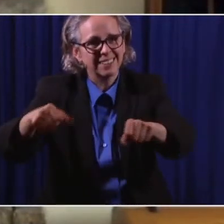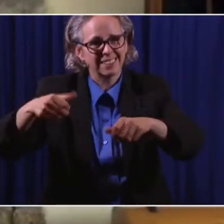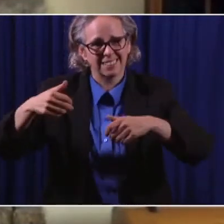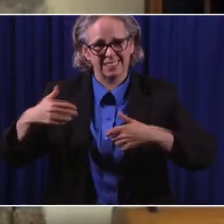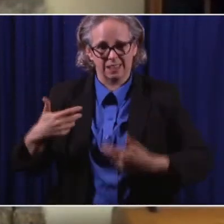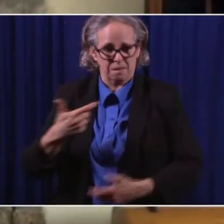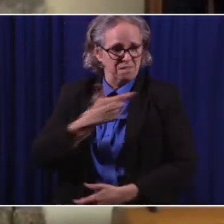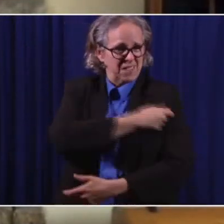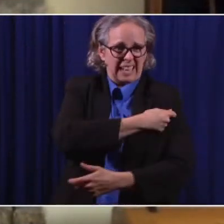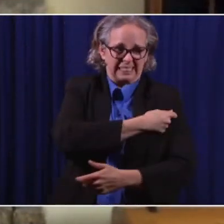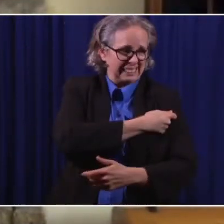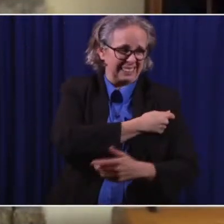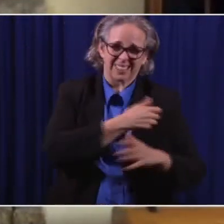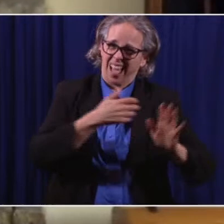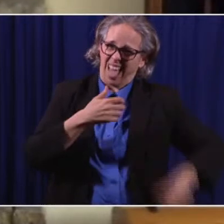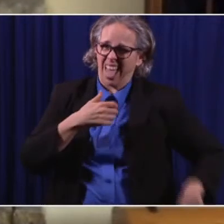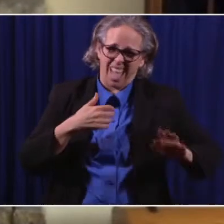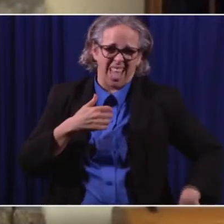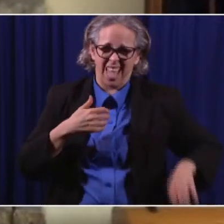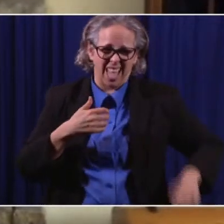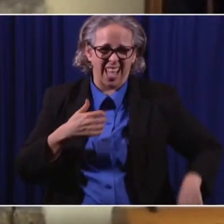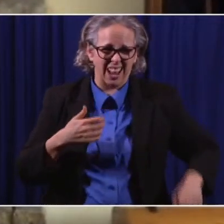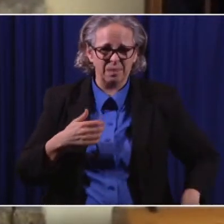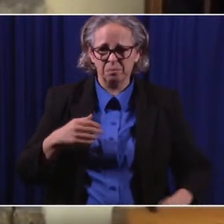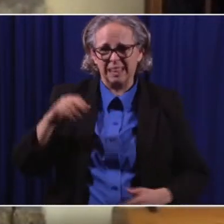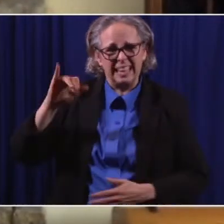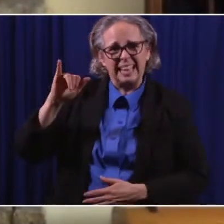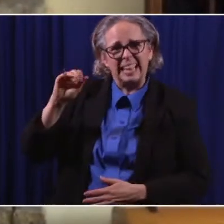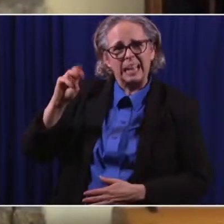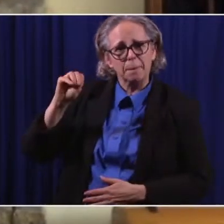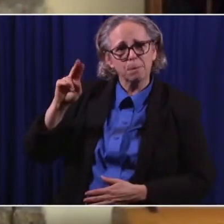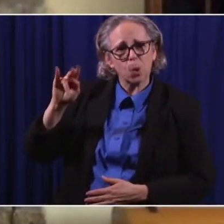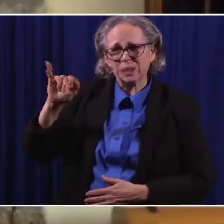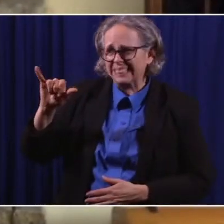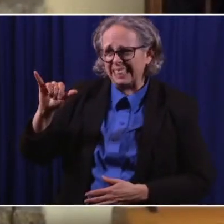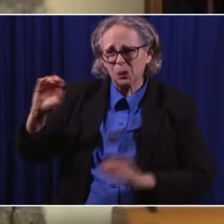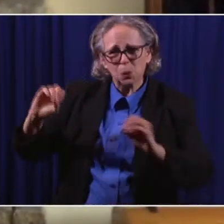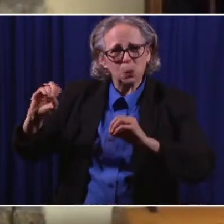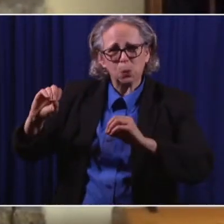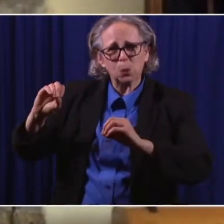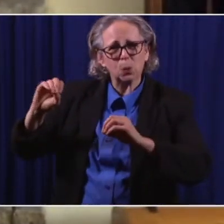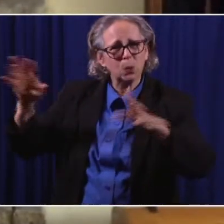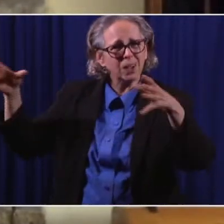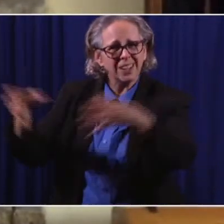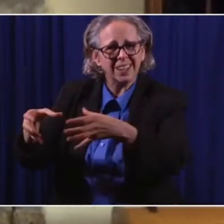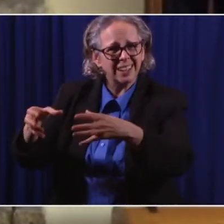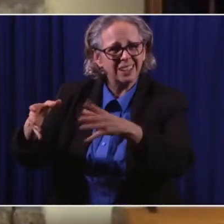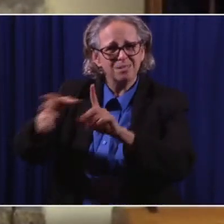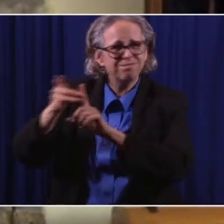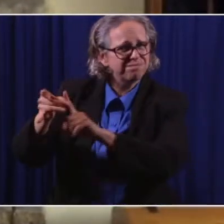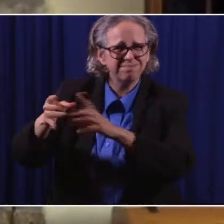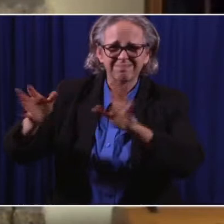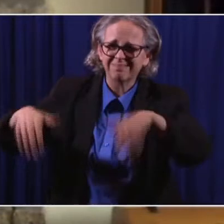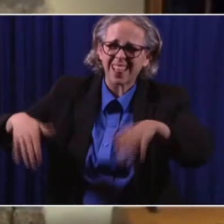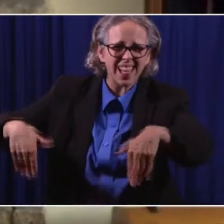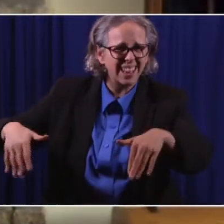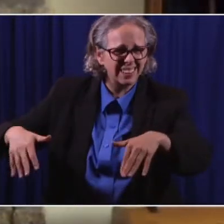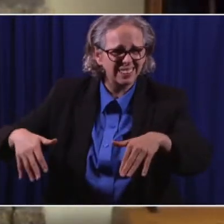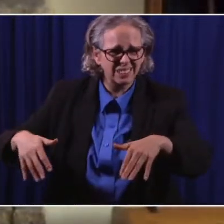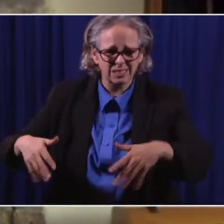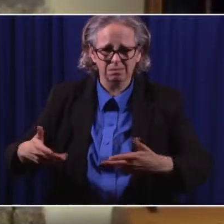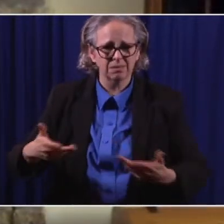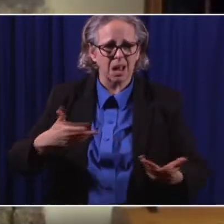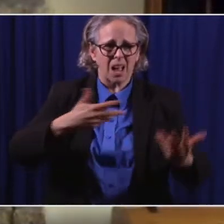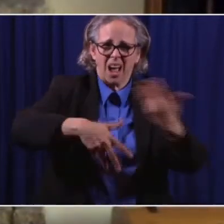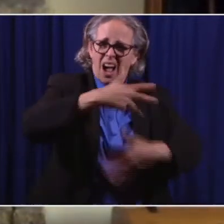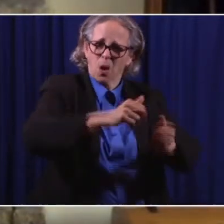remain exposed. And so once you get outside, the people that live with you, you got to be alert, has to go up, even if